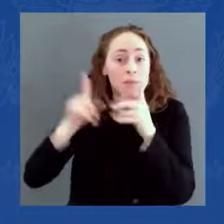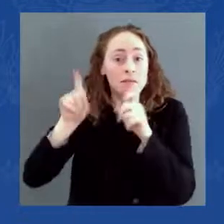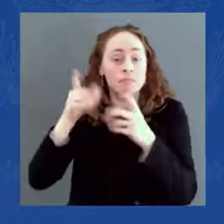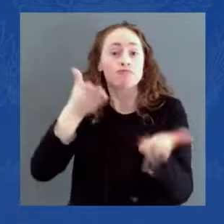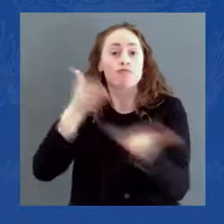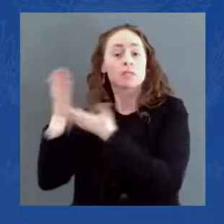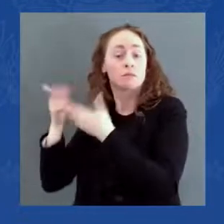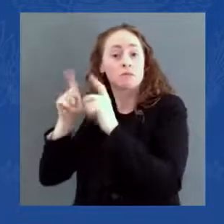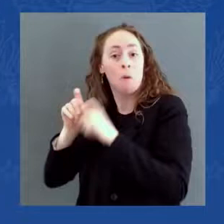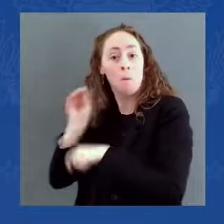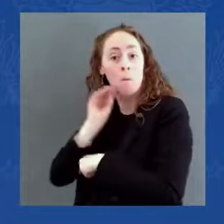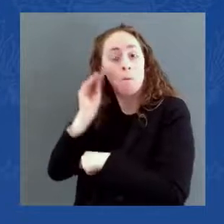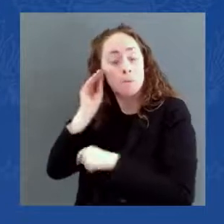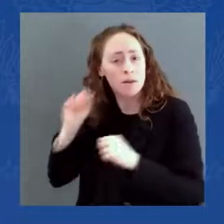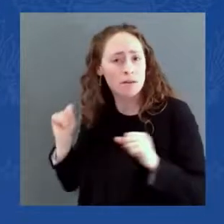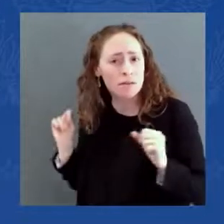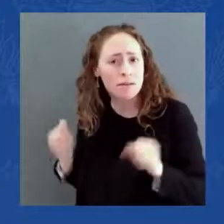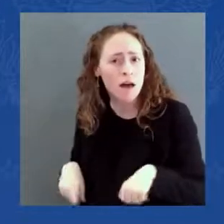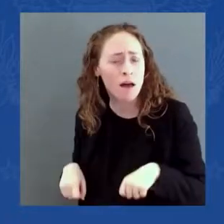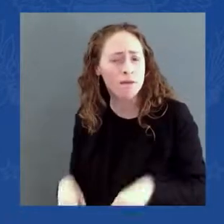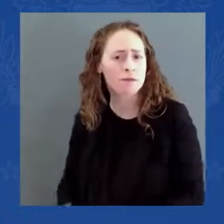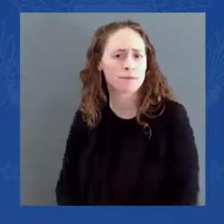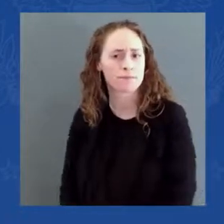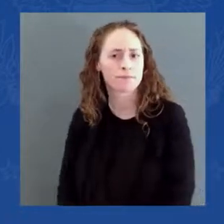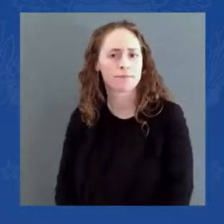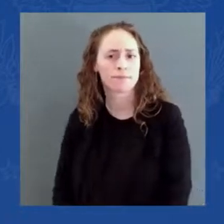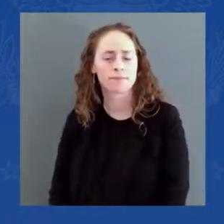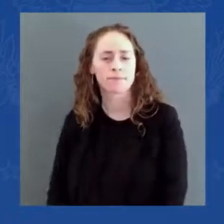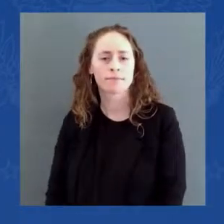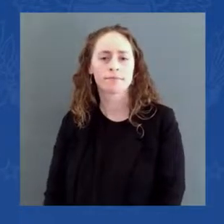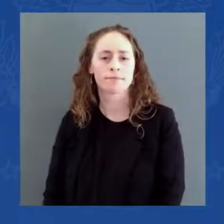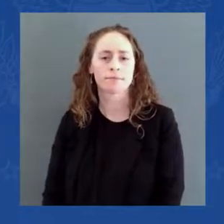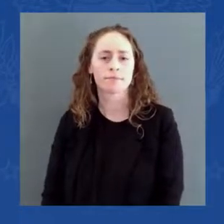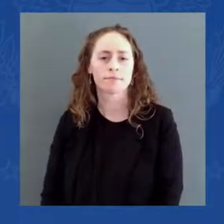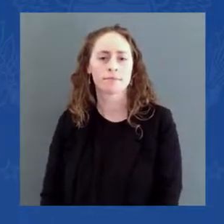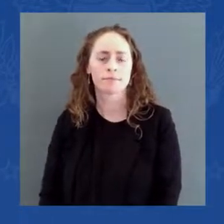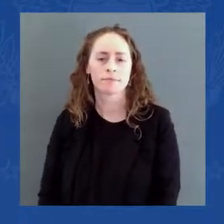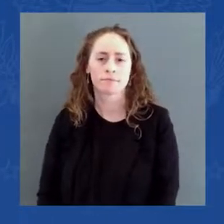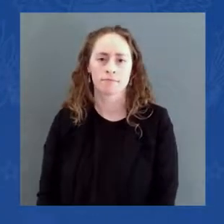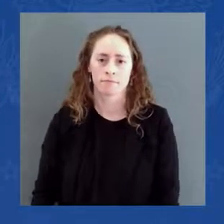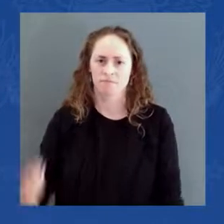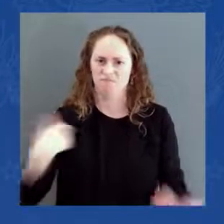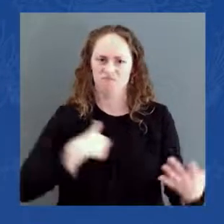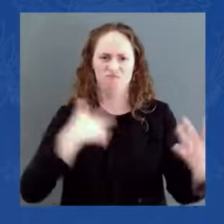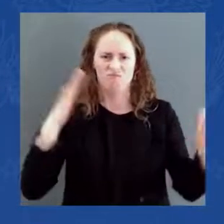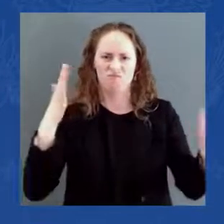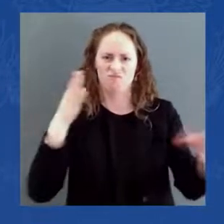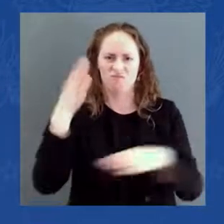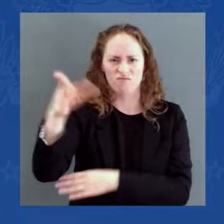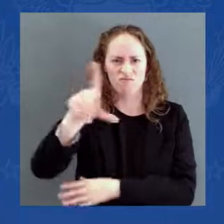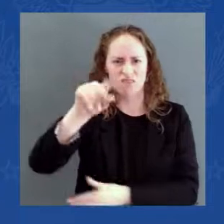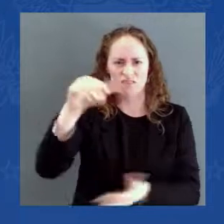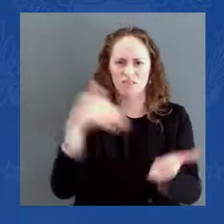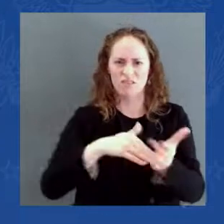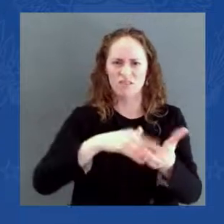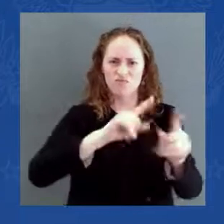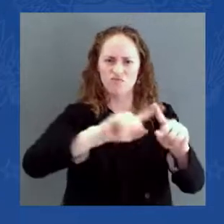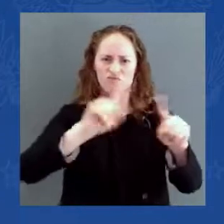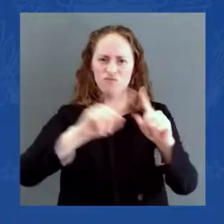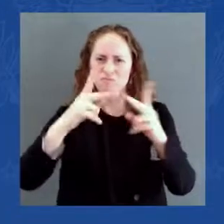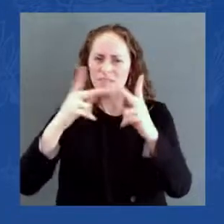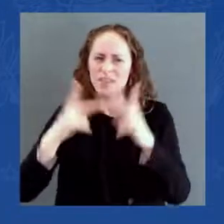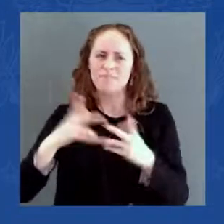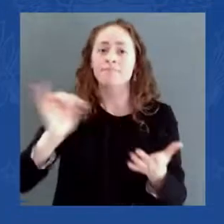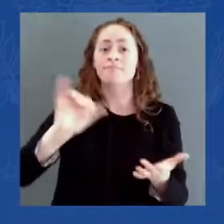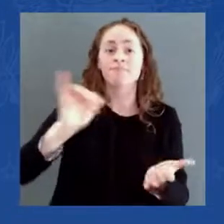of the 20,000 sites already around the country, like pharmacies, where you can go in and get tested for free. We have to keep